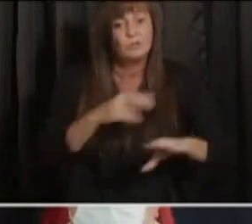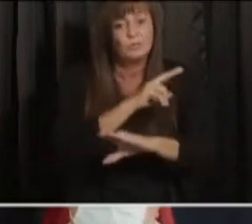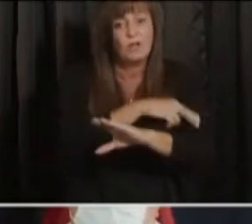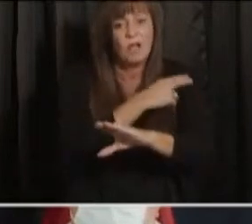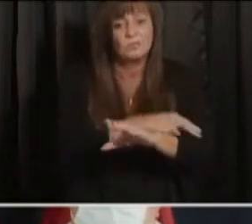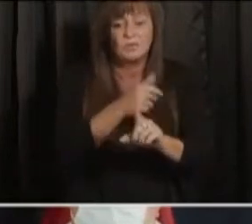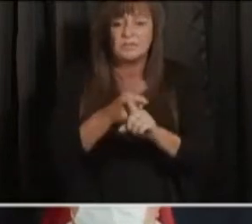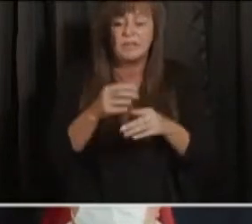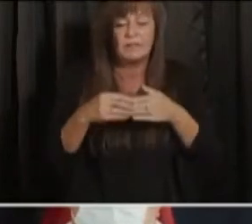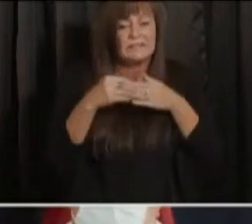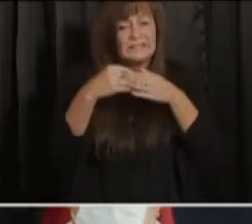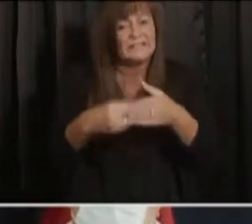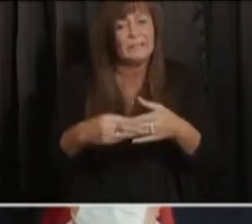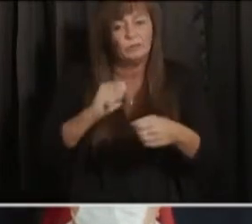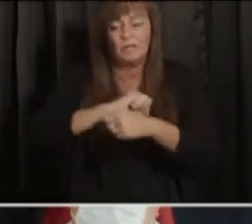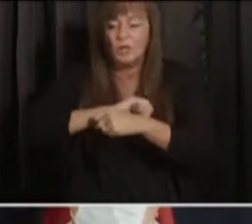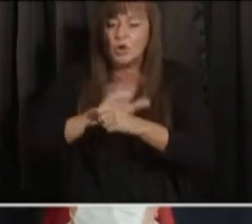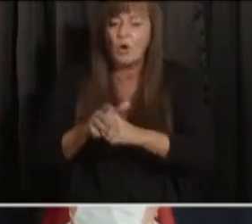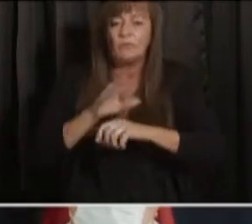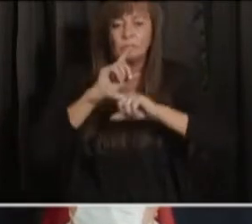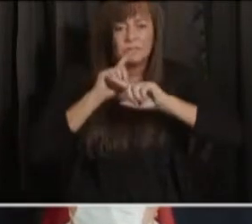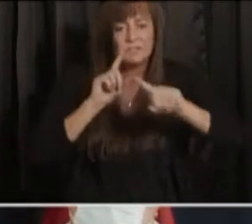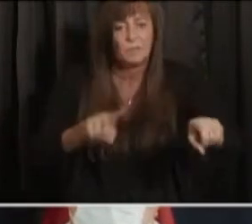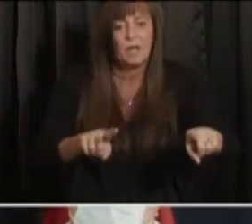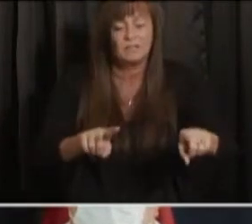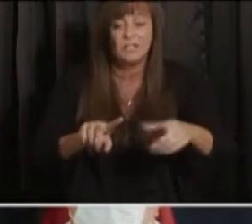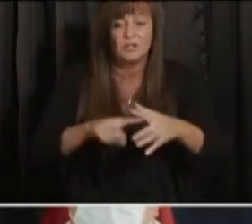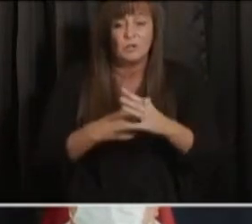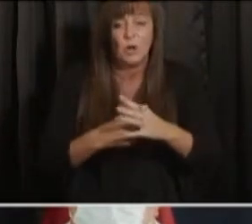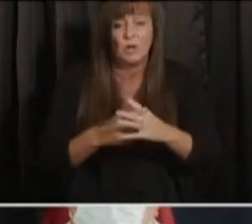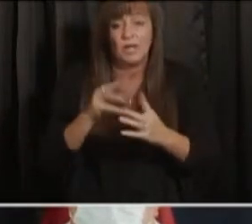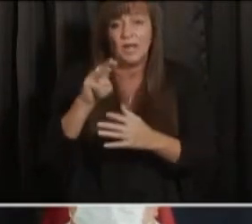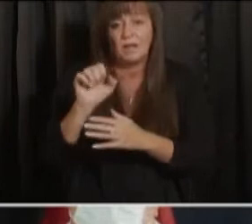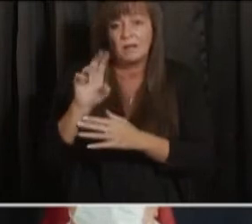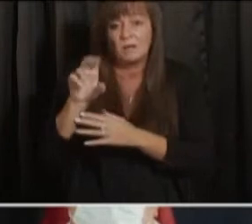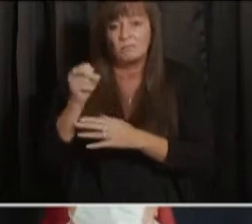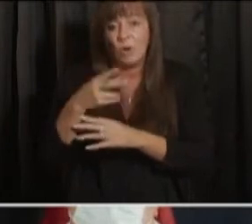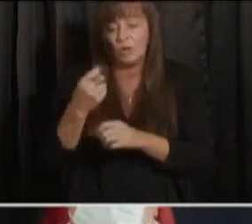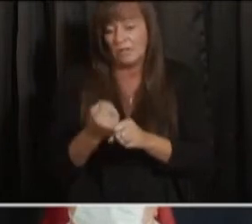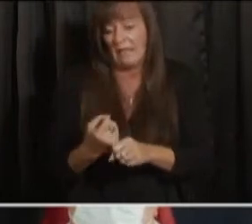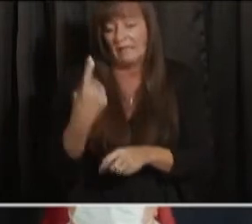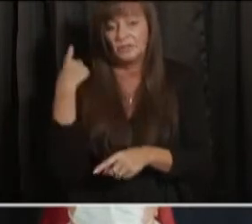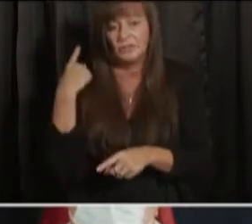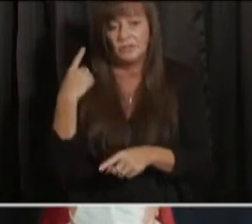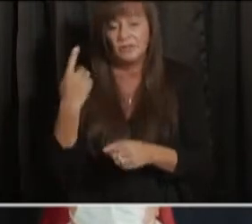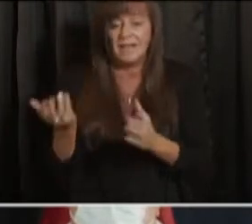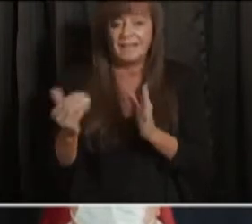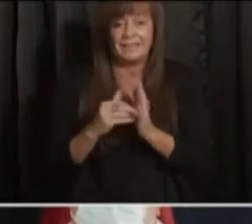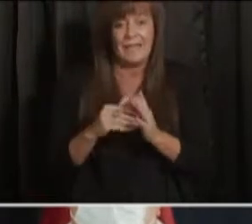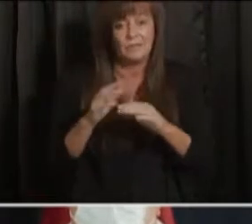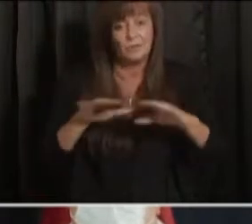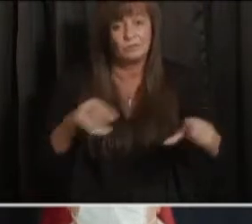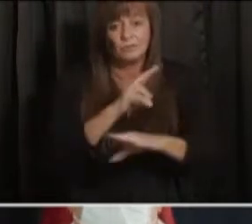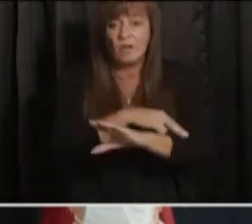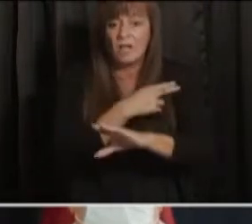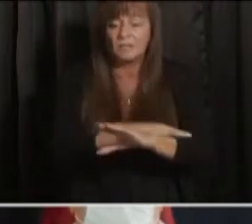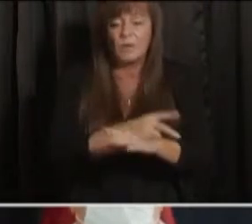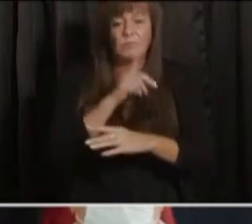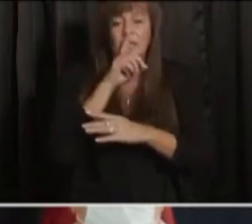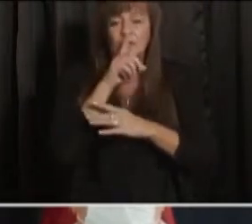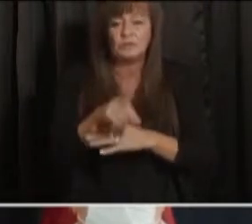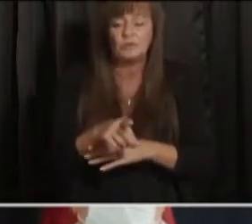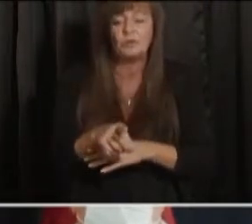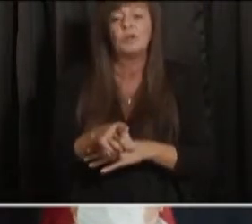leader in COVID response since it began in March of last year. They're once again rising to the occasion to make sure the vaccine is getting to